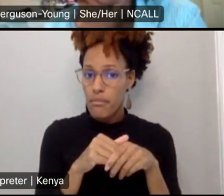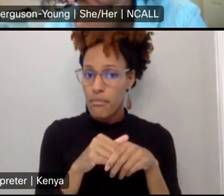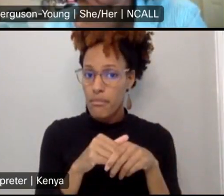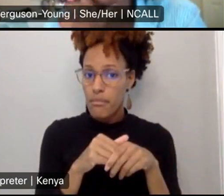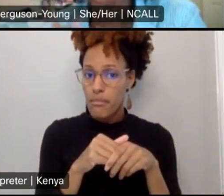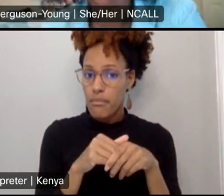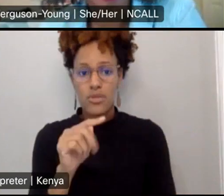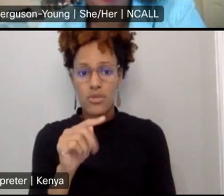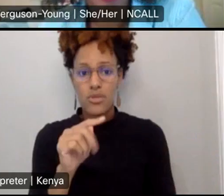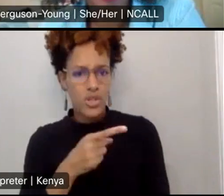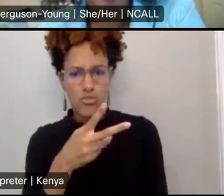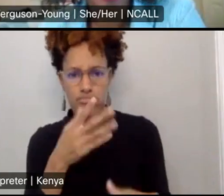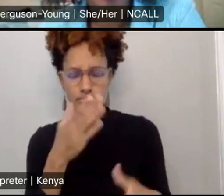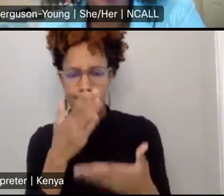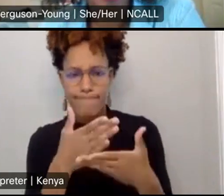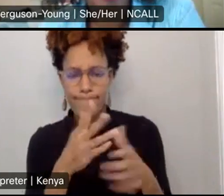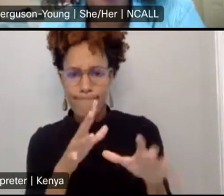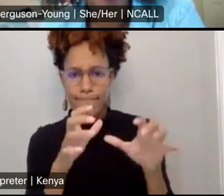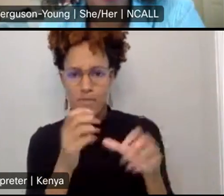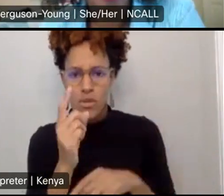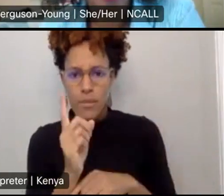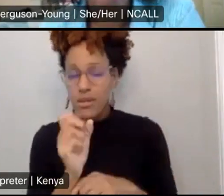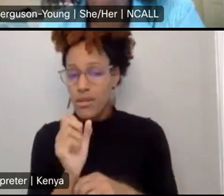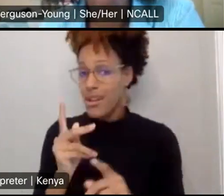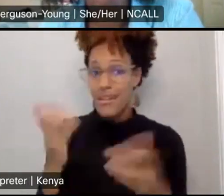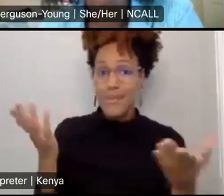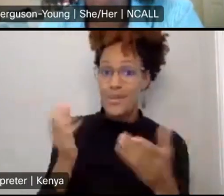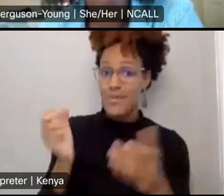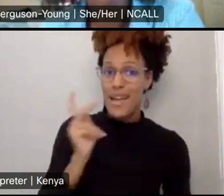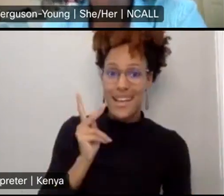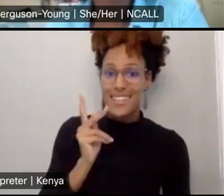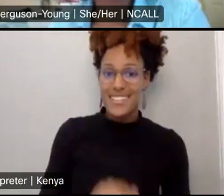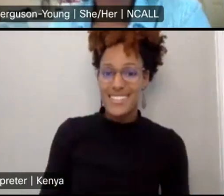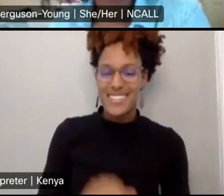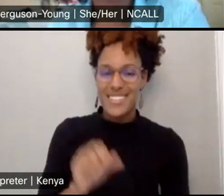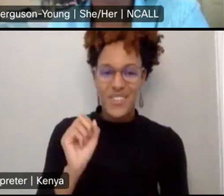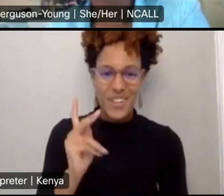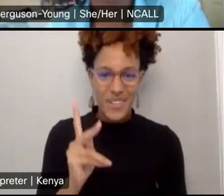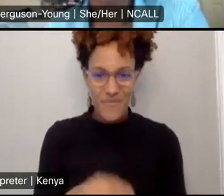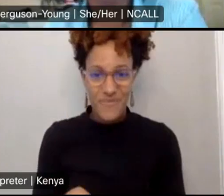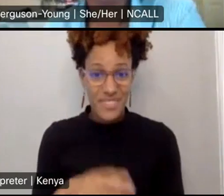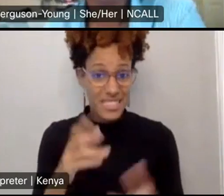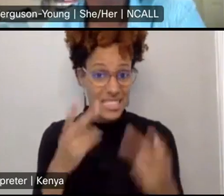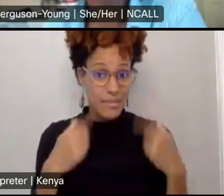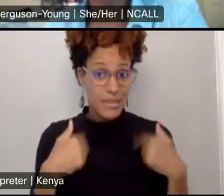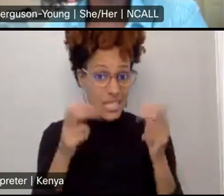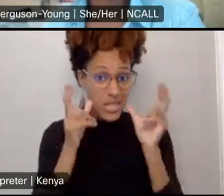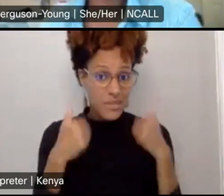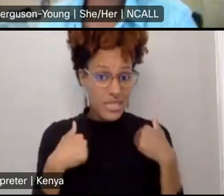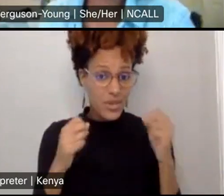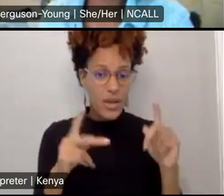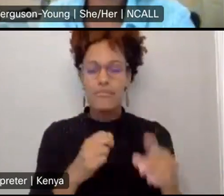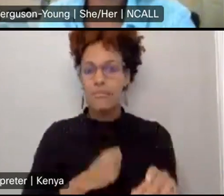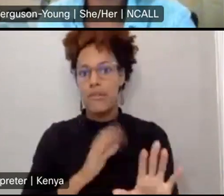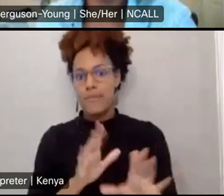Sorry, you cut out there for a second, Gregory. here I am. Okay. Here I am. Can everyone see me and hear me? Good. Okay. Sorry about that.